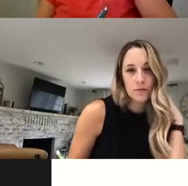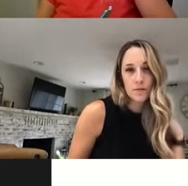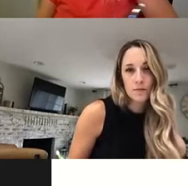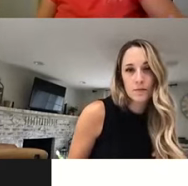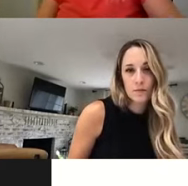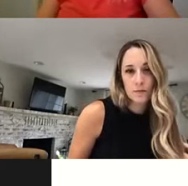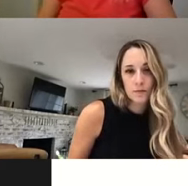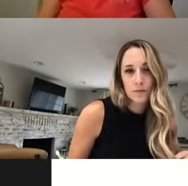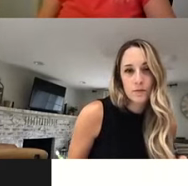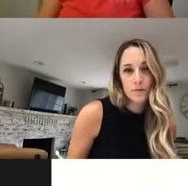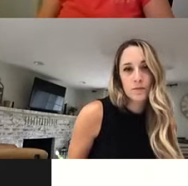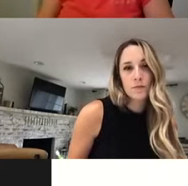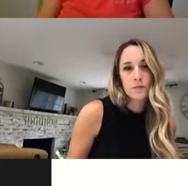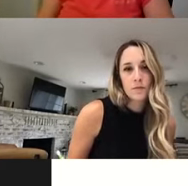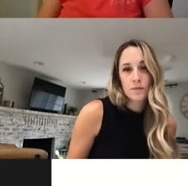together on that start codon.